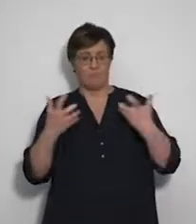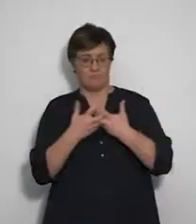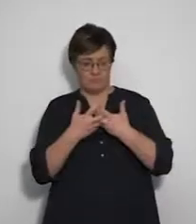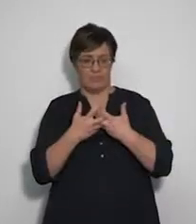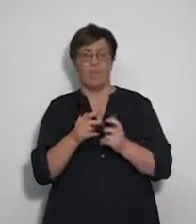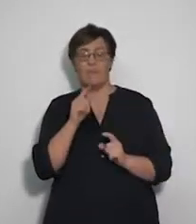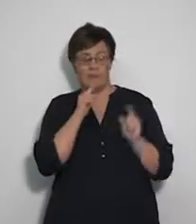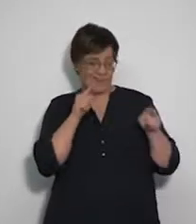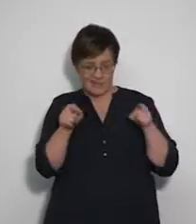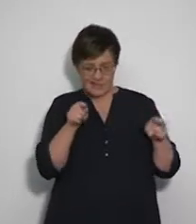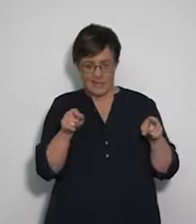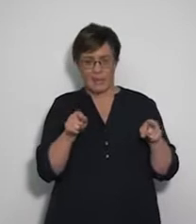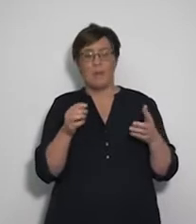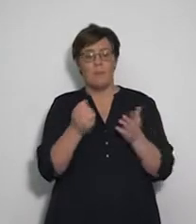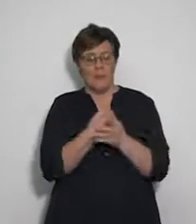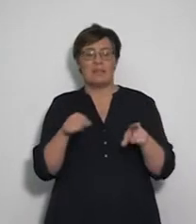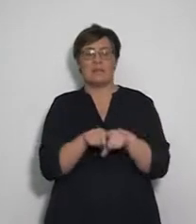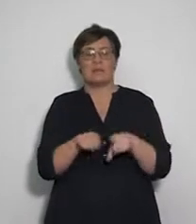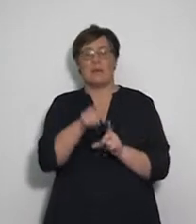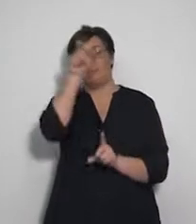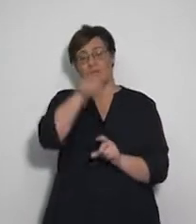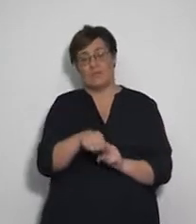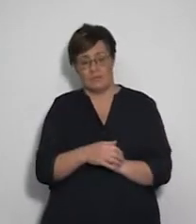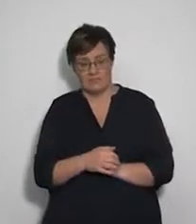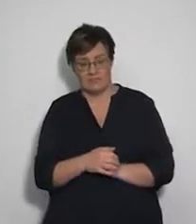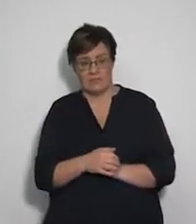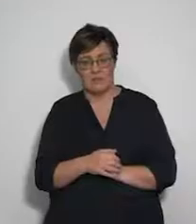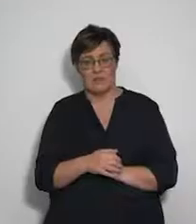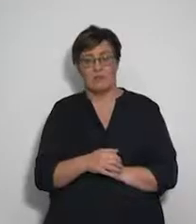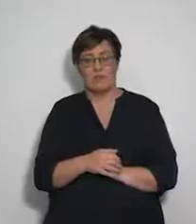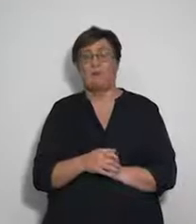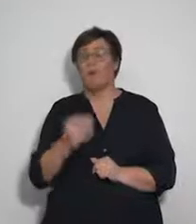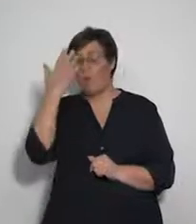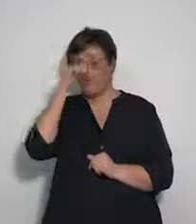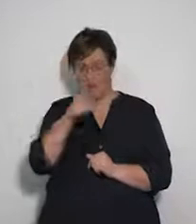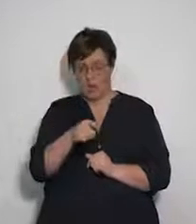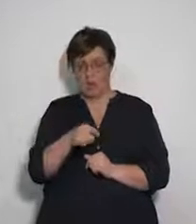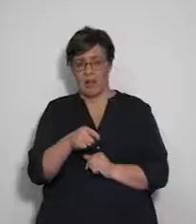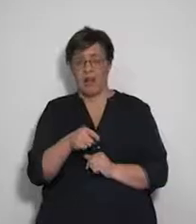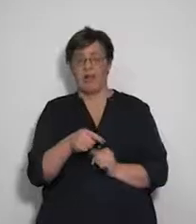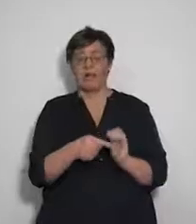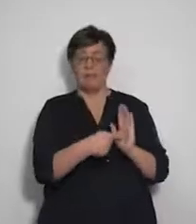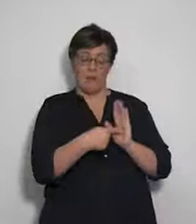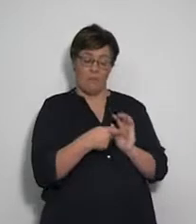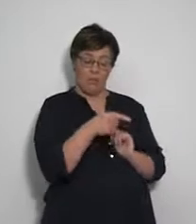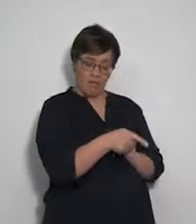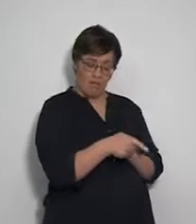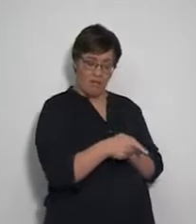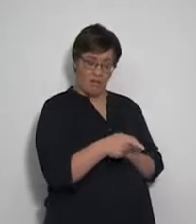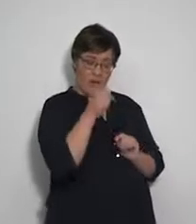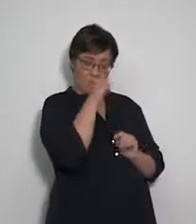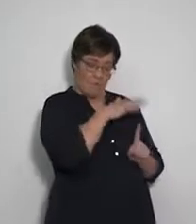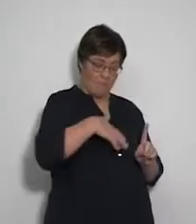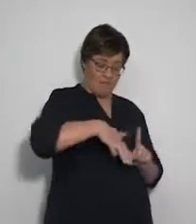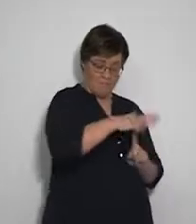that these 2 samples have to have come from the same individual. And in this case, we know that the sample of DNA that was